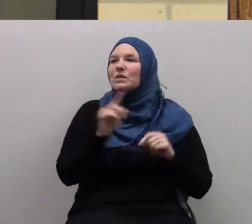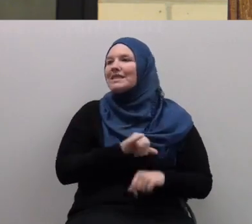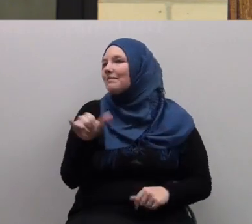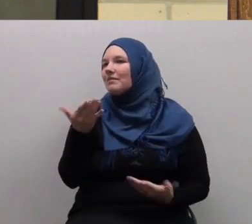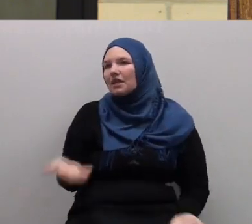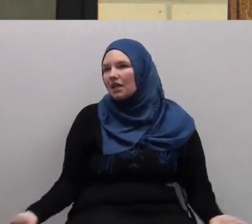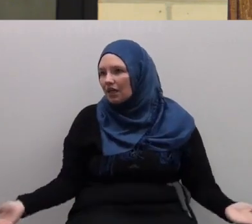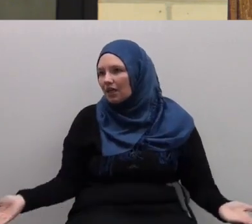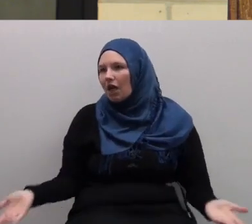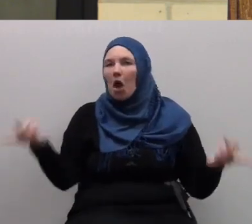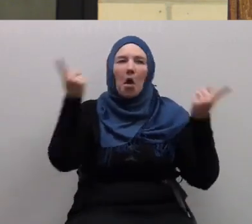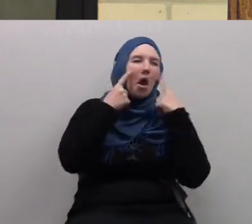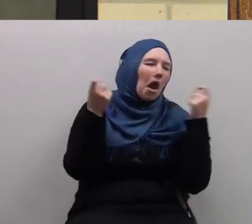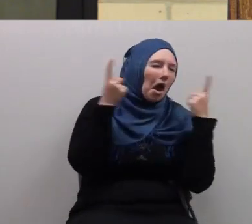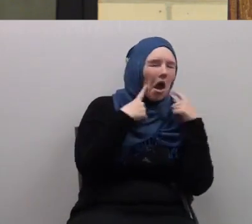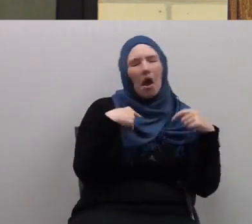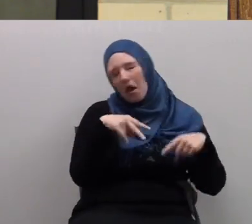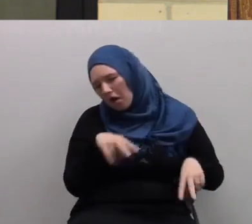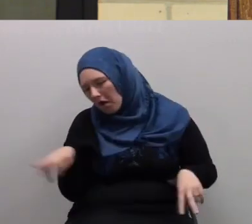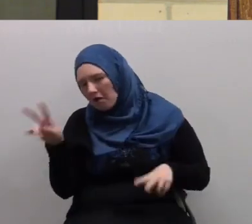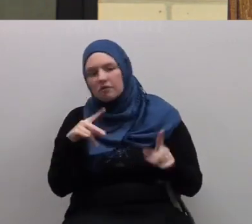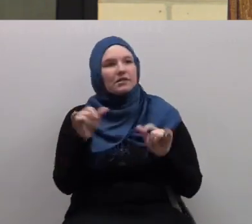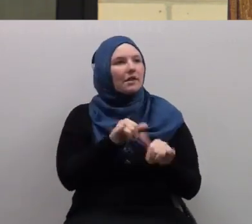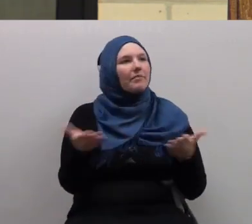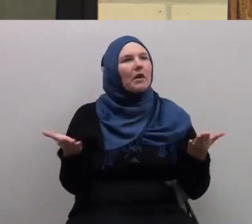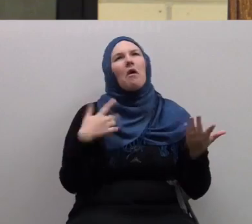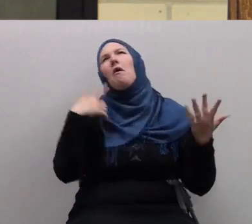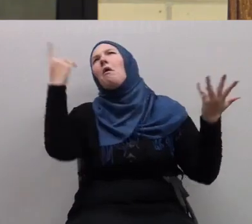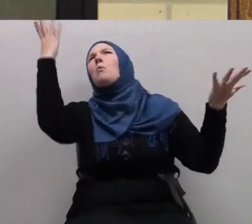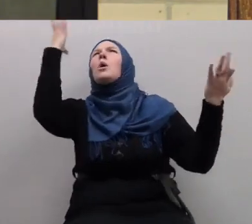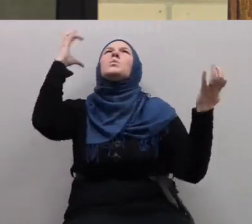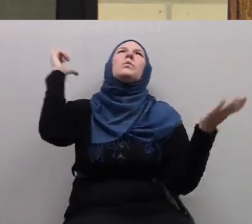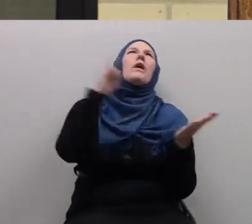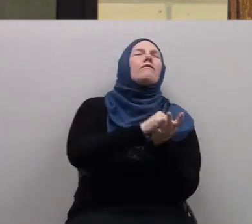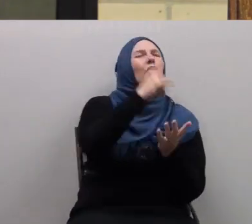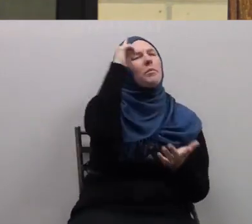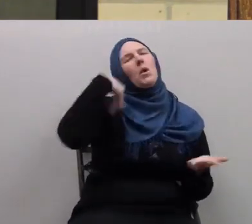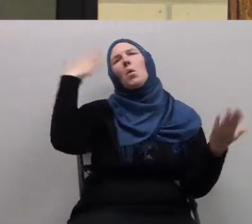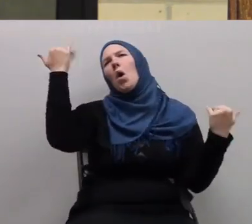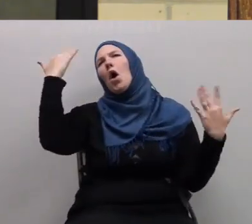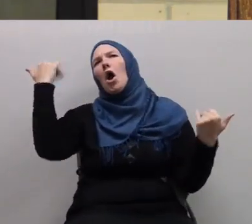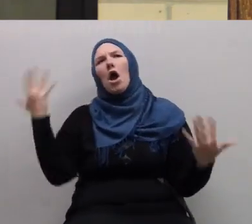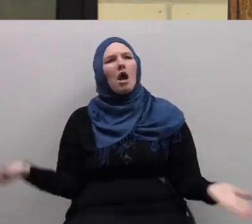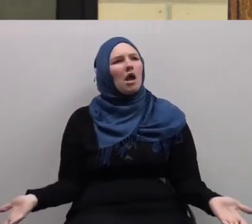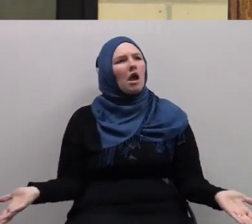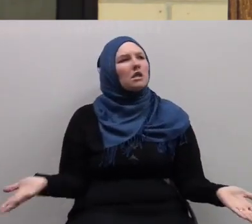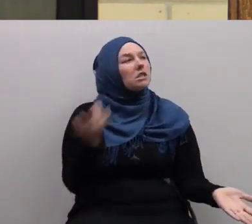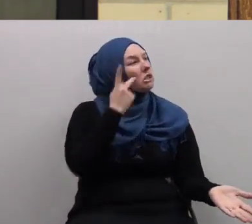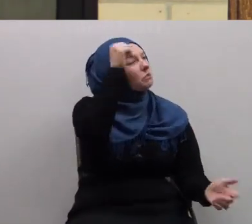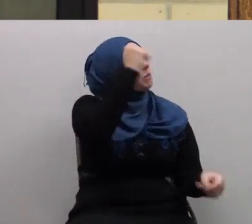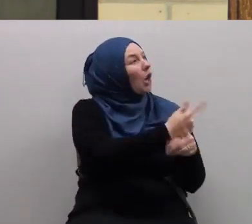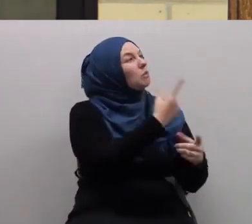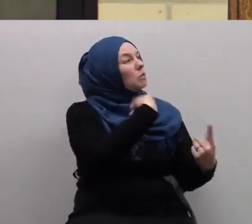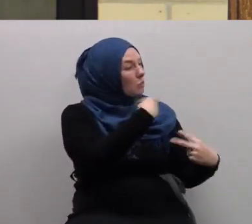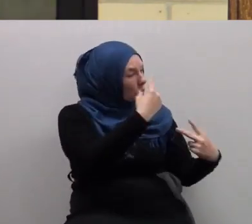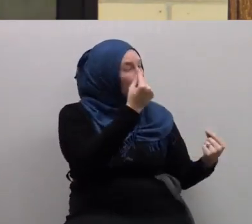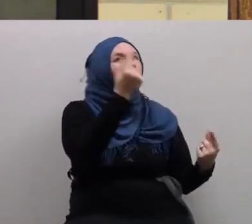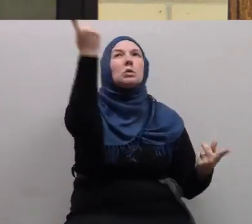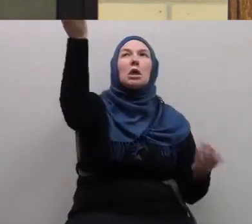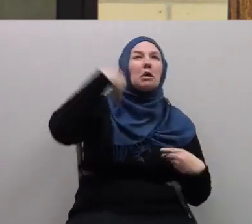tantrum situation. Oh Allah, why did you do this to me? Oh brother, see what Allah did to me.